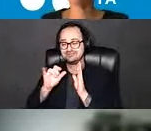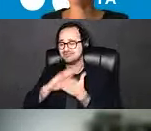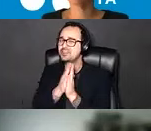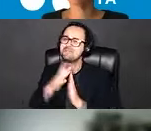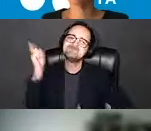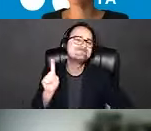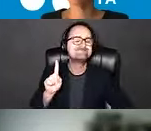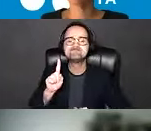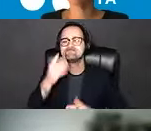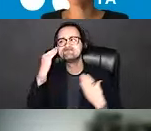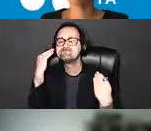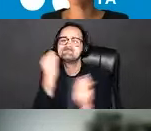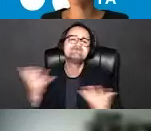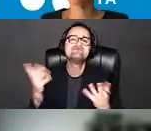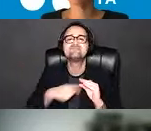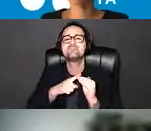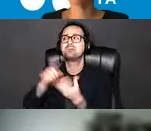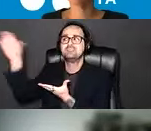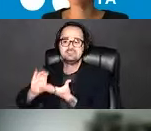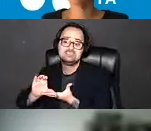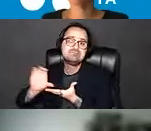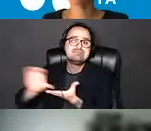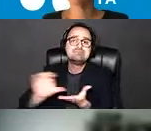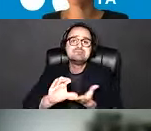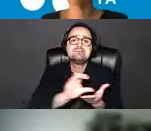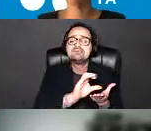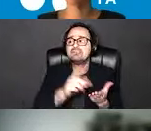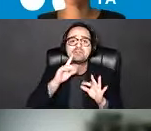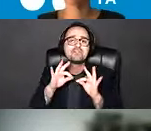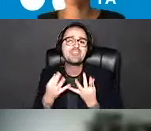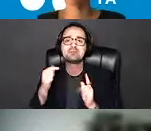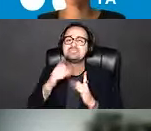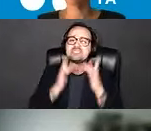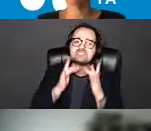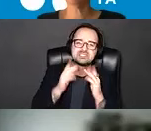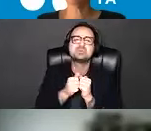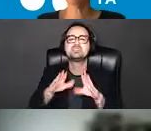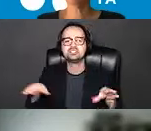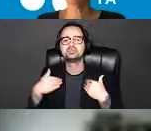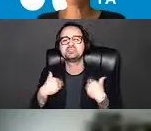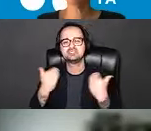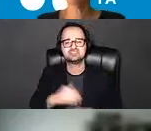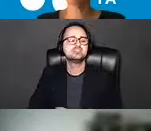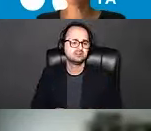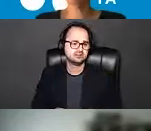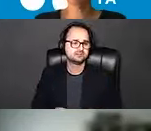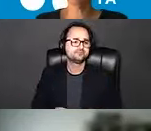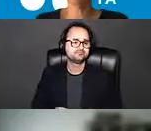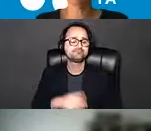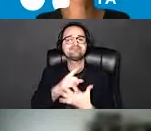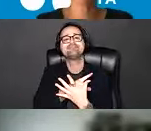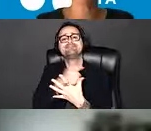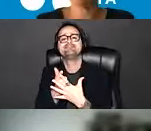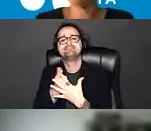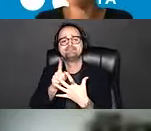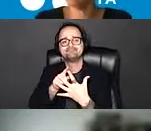about needing to direct resources toward families, in this case with young children. Then if we move to the next bubble to the